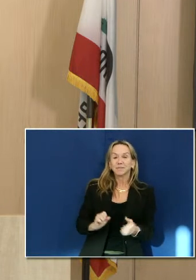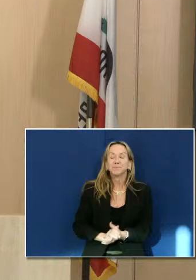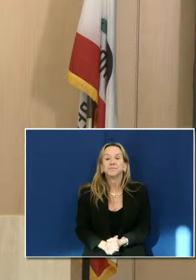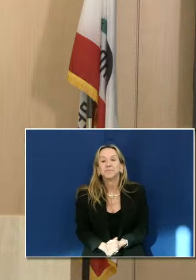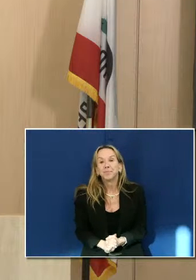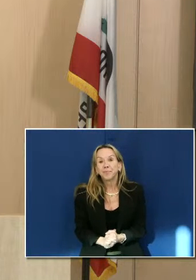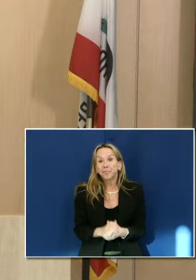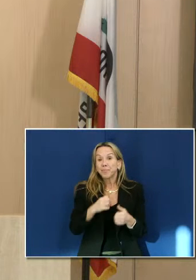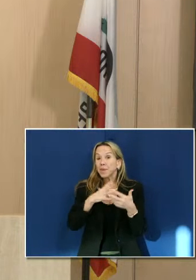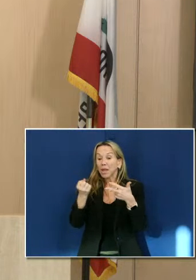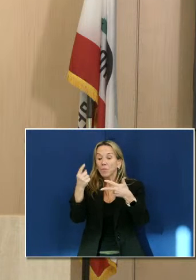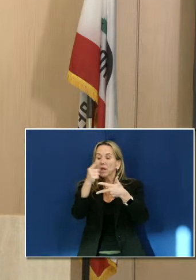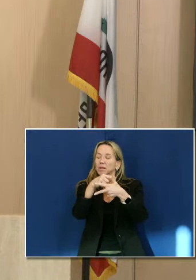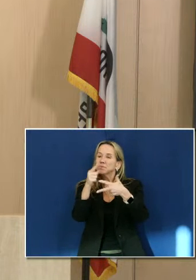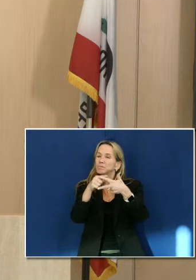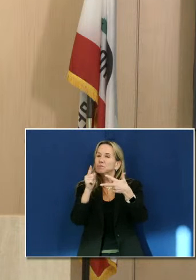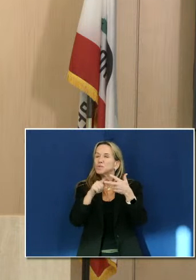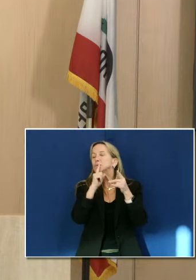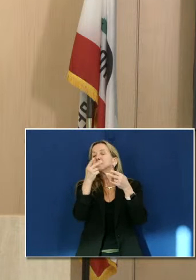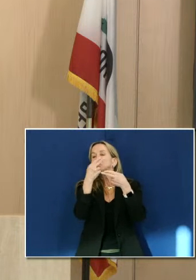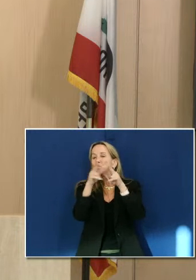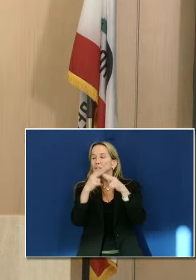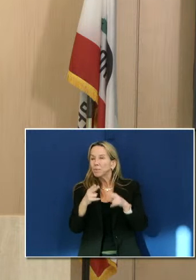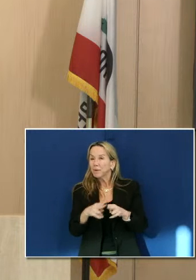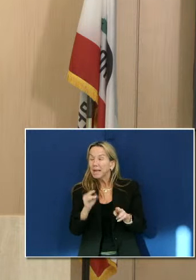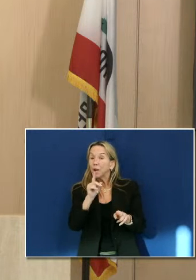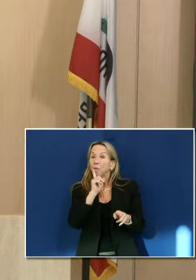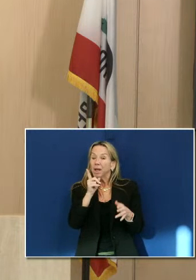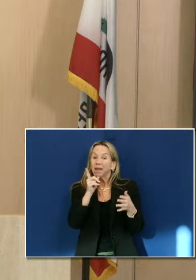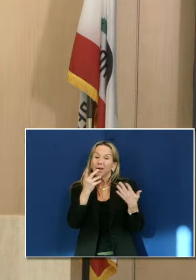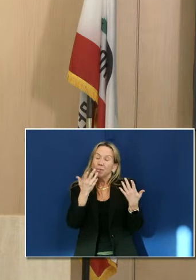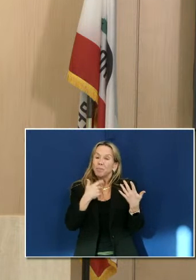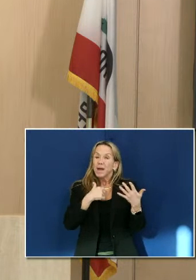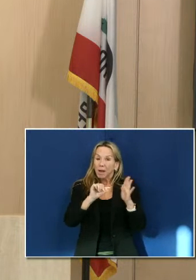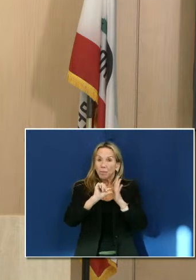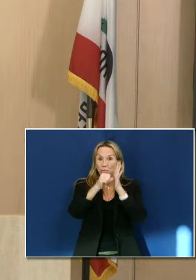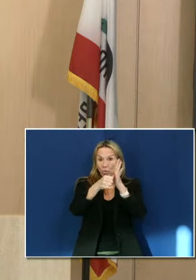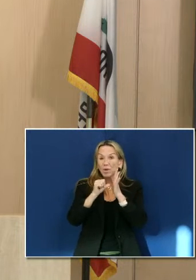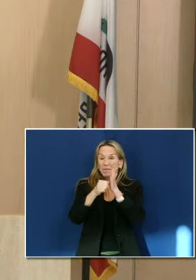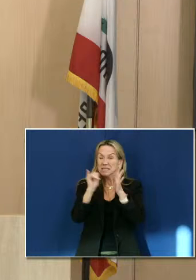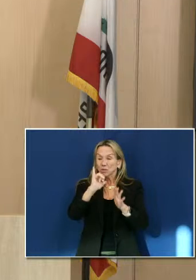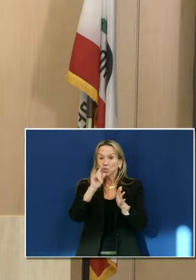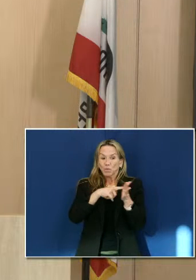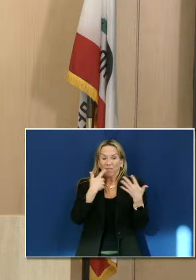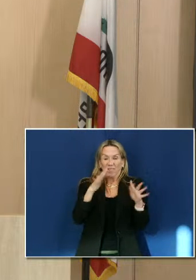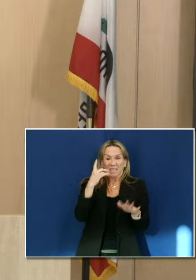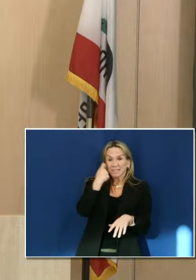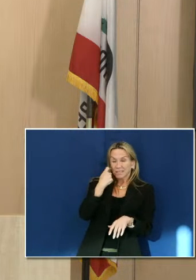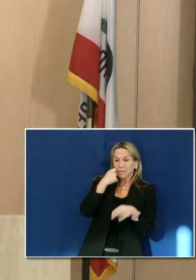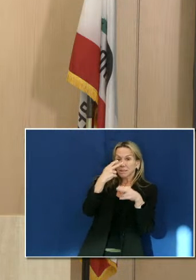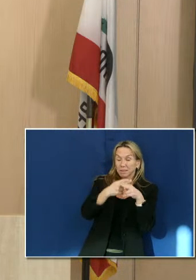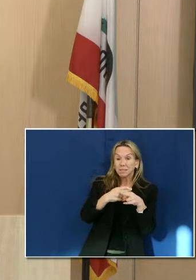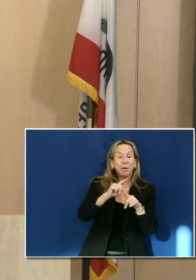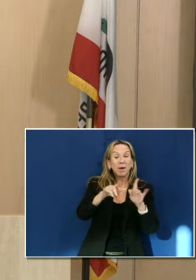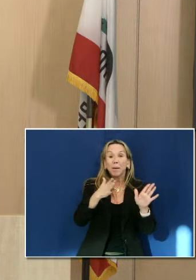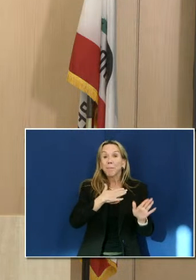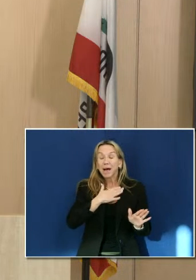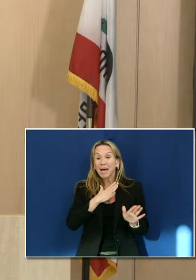today that I'd like to make, and I'll emphasize many of the points that have been previously made. But the headline is